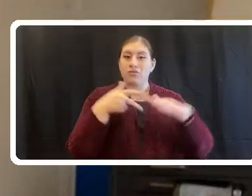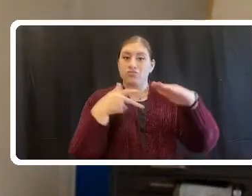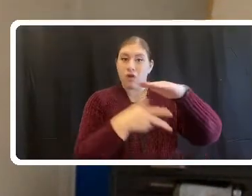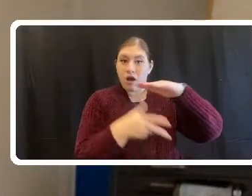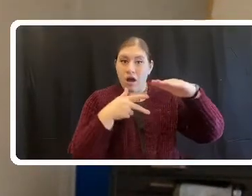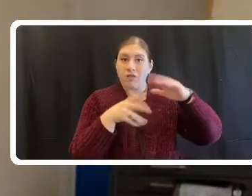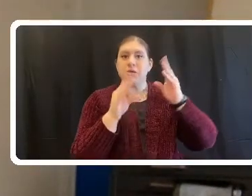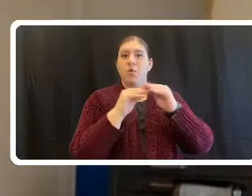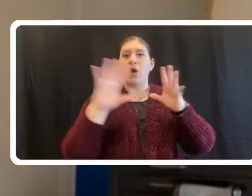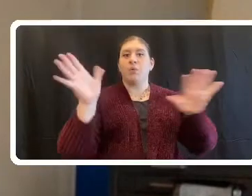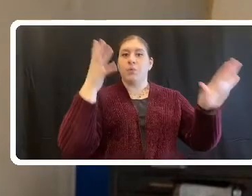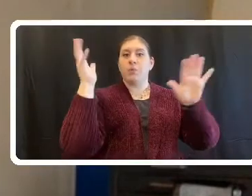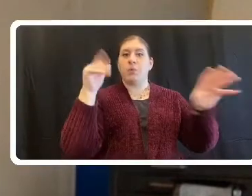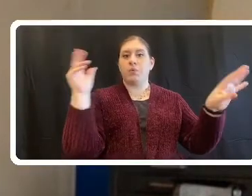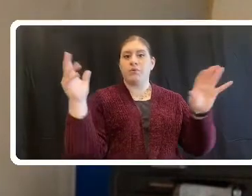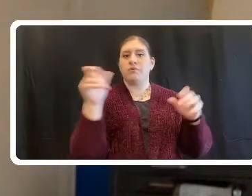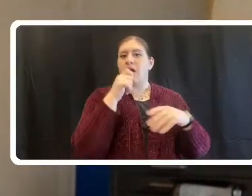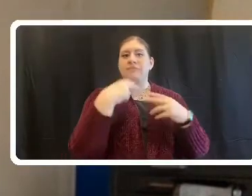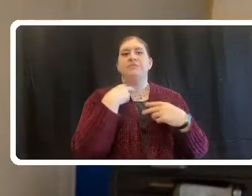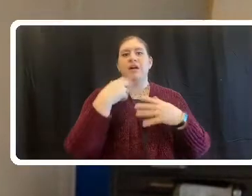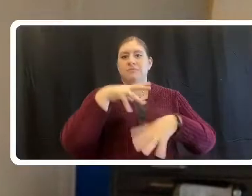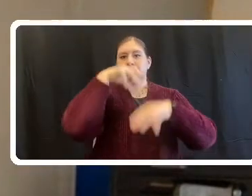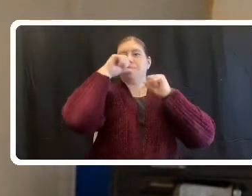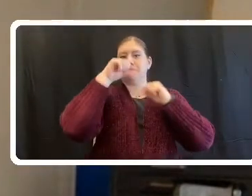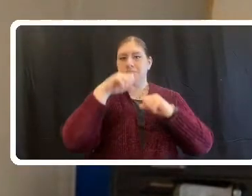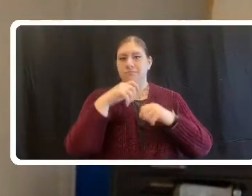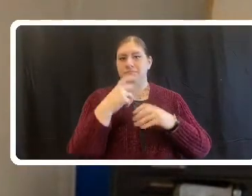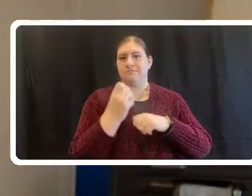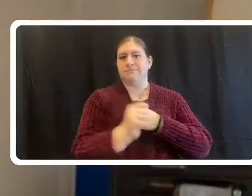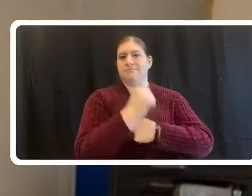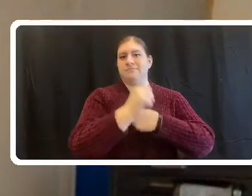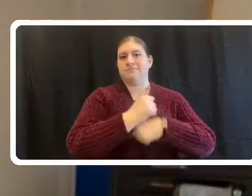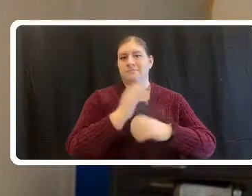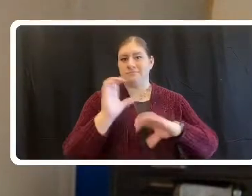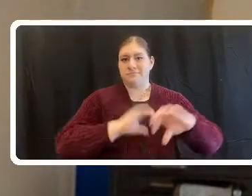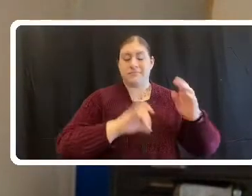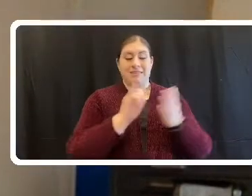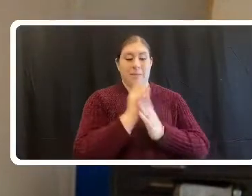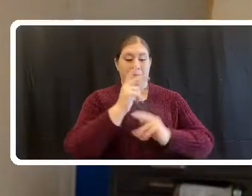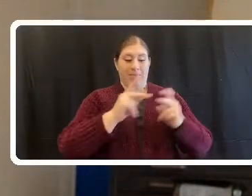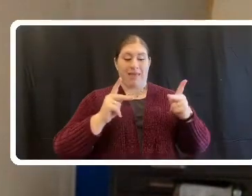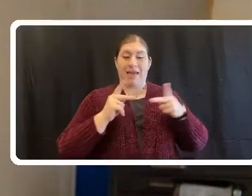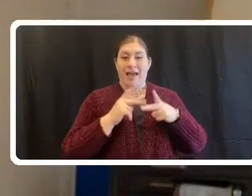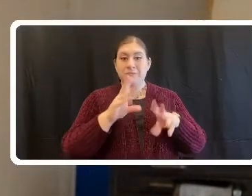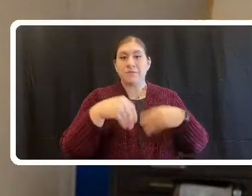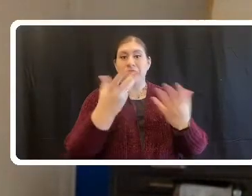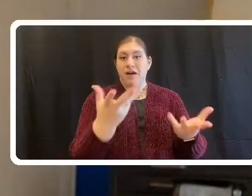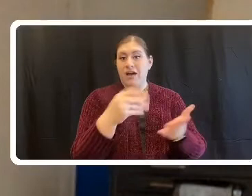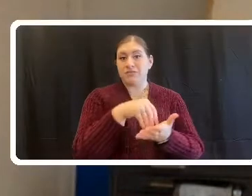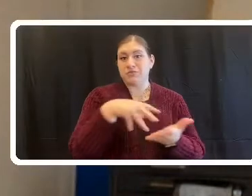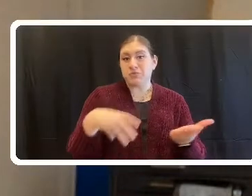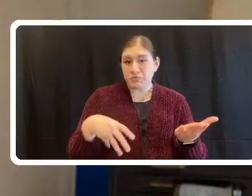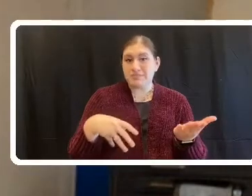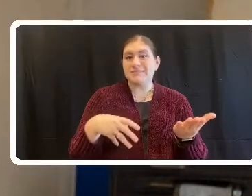garages. And there's just wonderful things that the facility, the building itself, provides